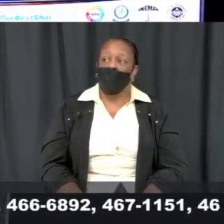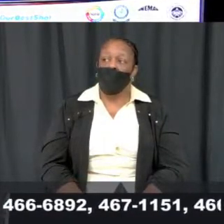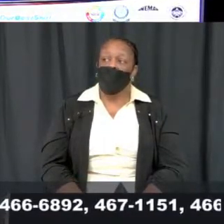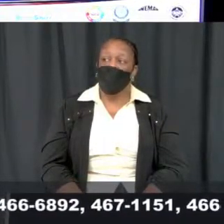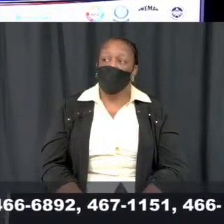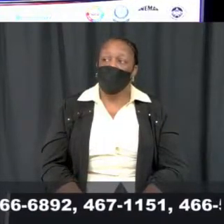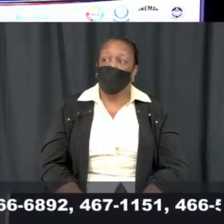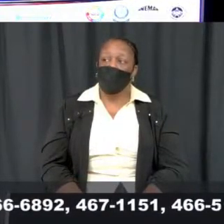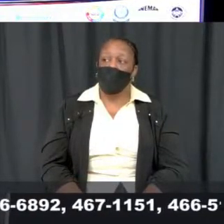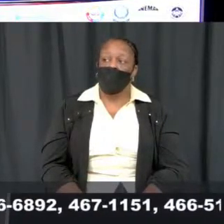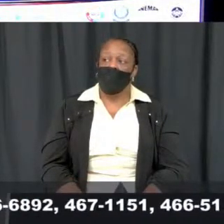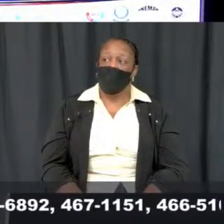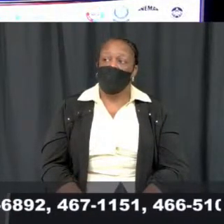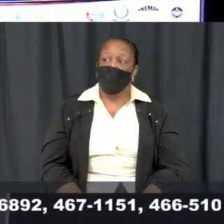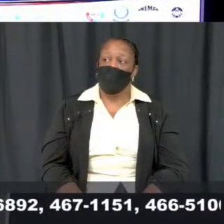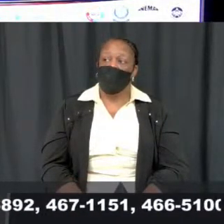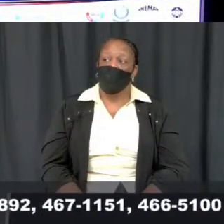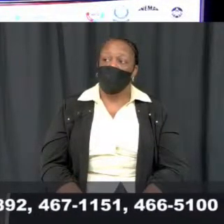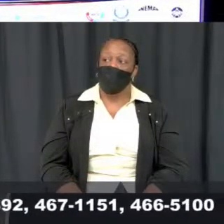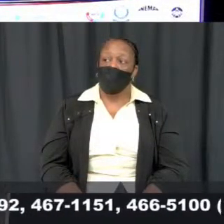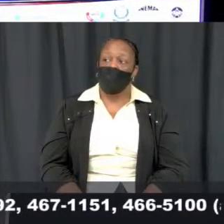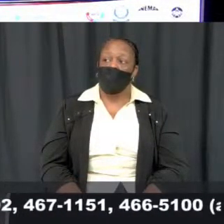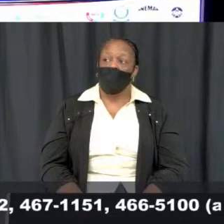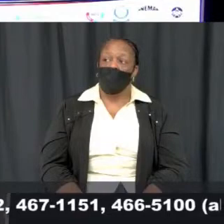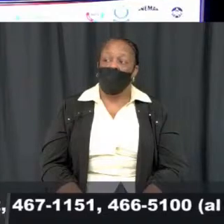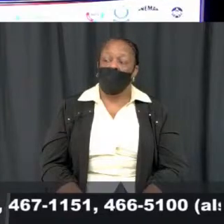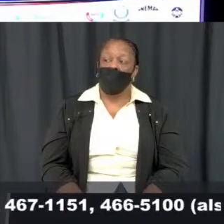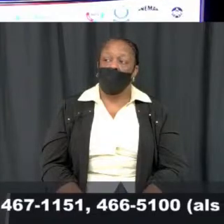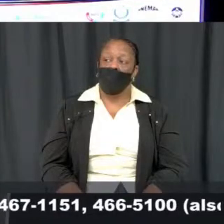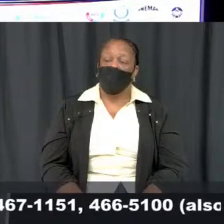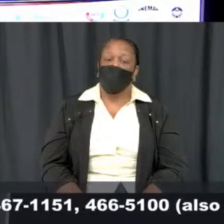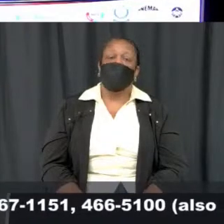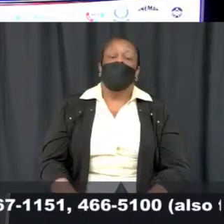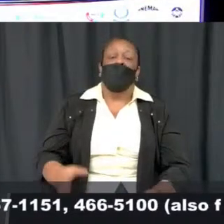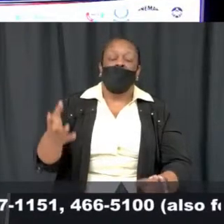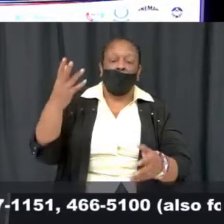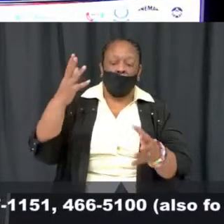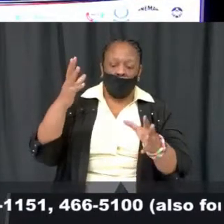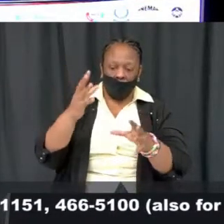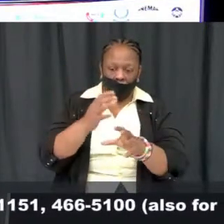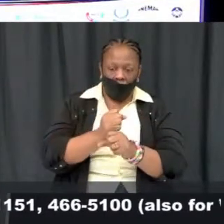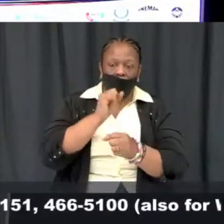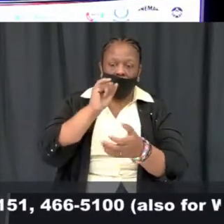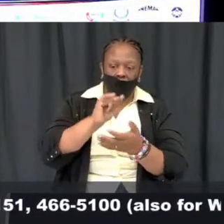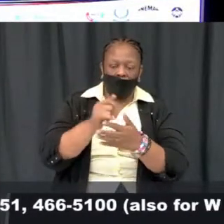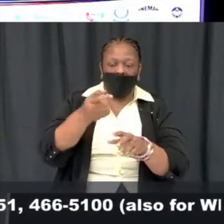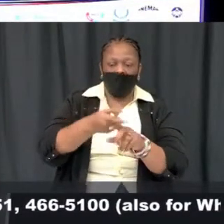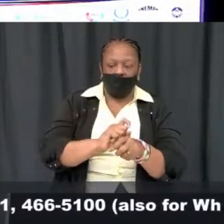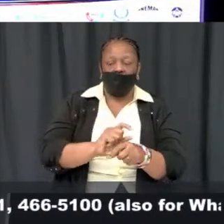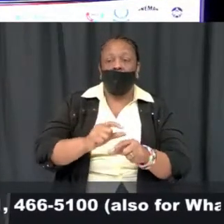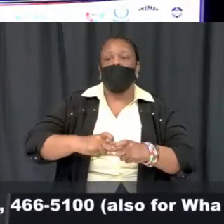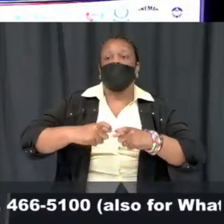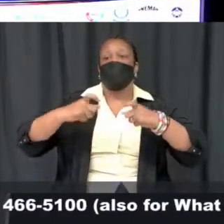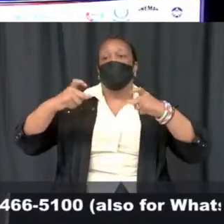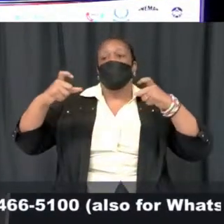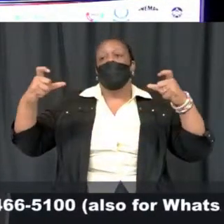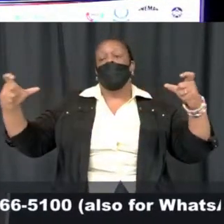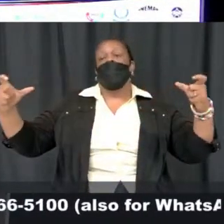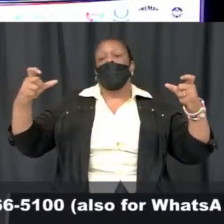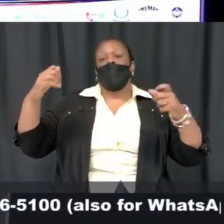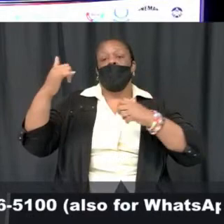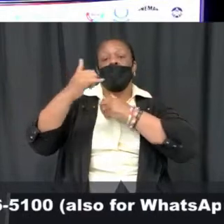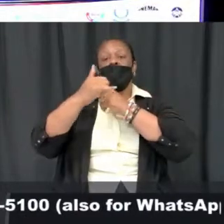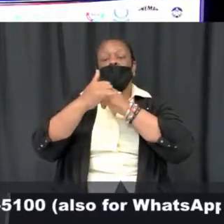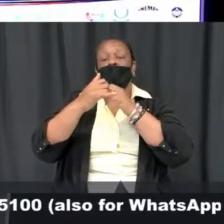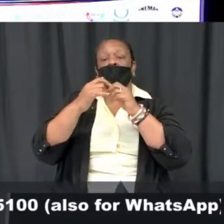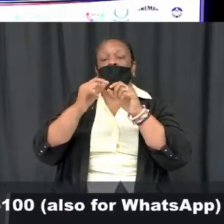accessed through the COVAX facility, which is the global facility through which countries, territories